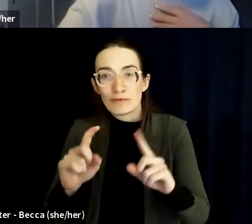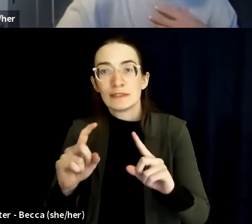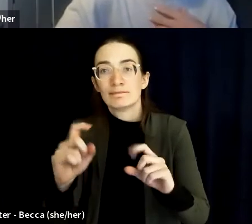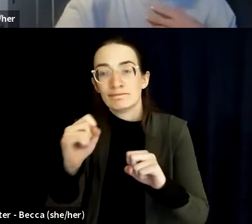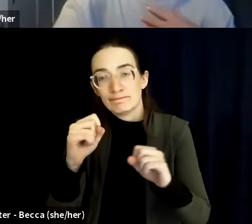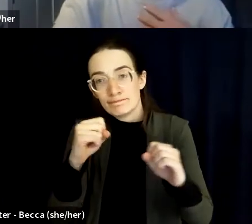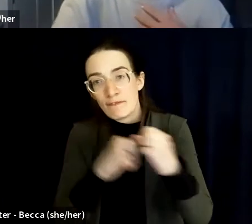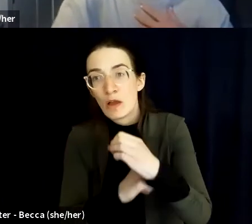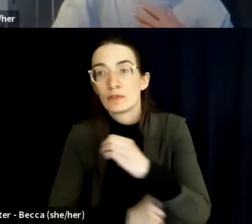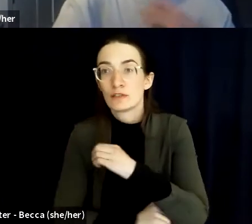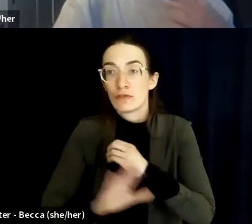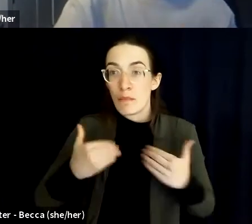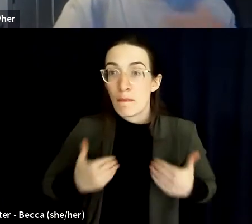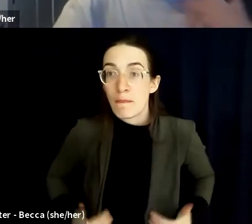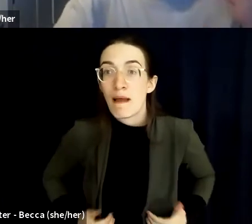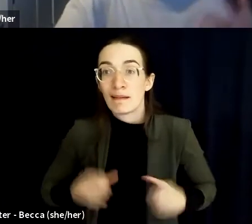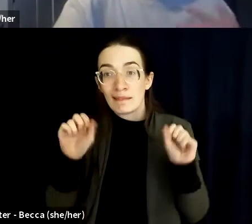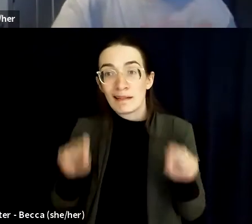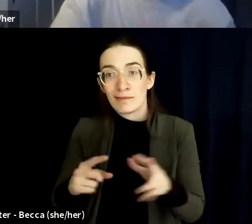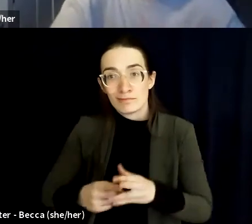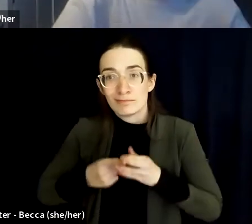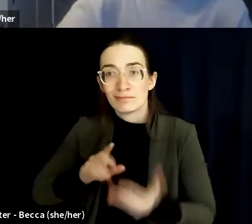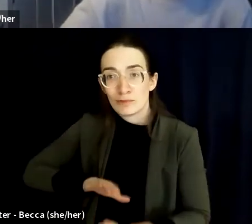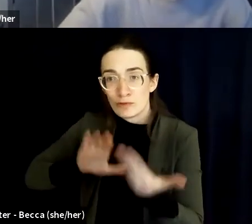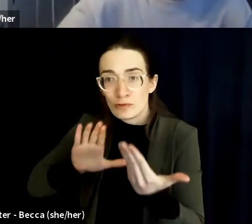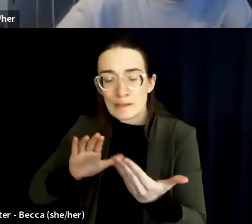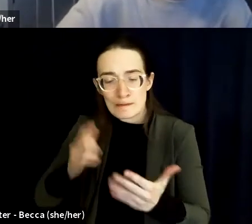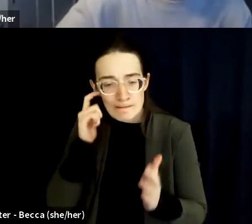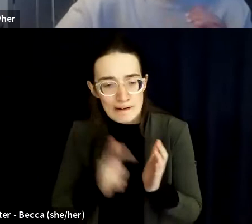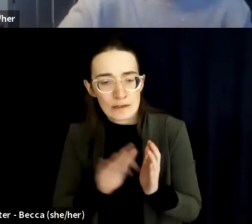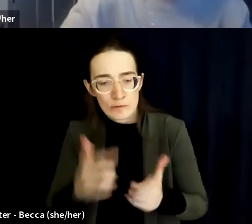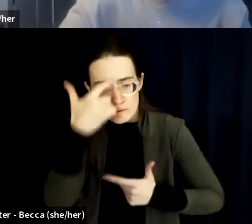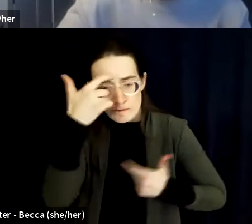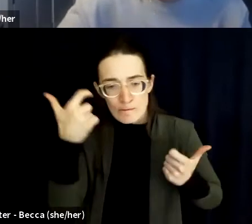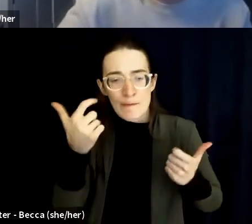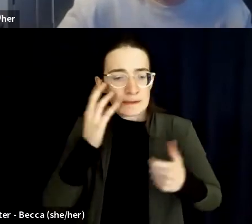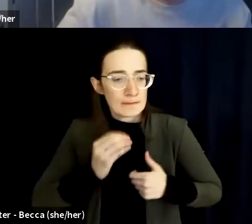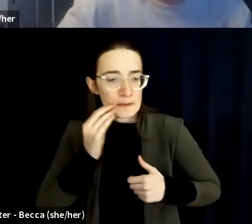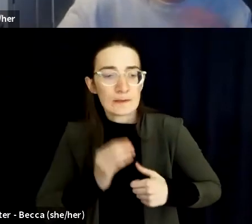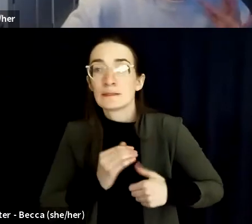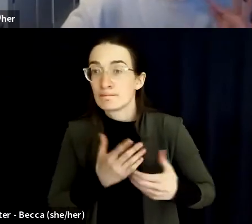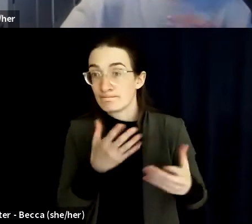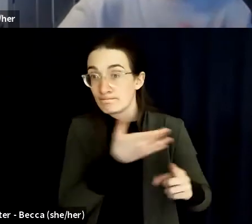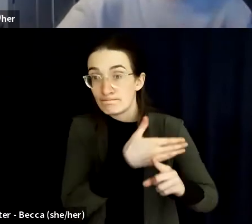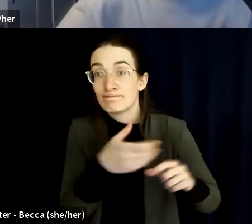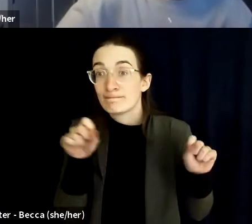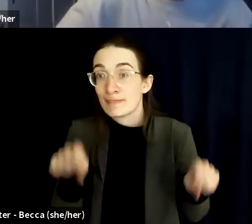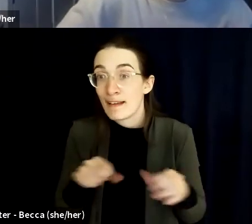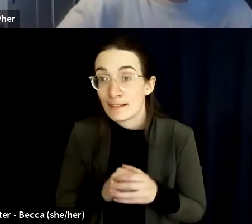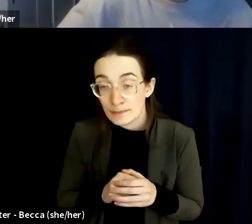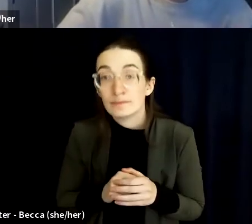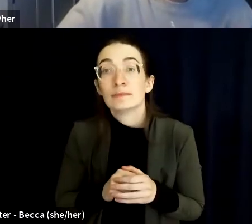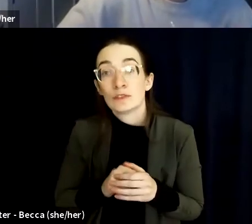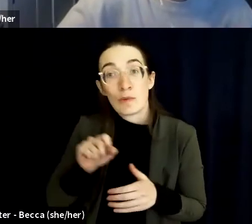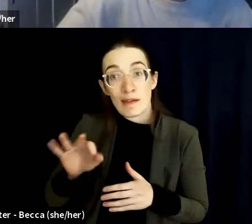the body as a way to address and recognize traumatic experiences. So if you're interested in something like that, there's a resource